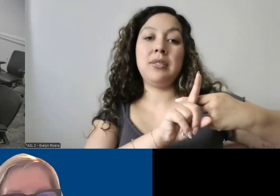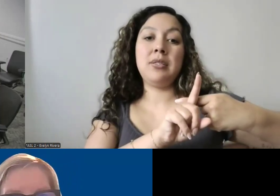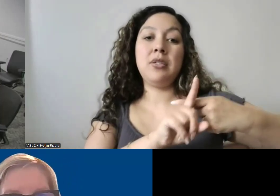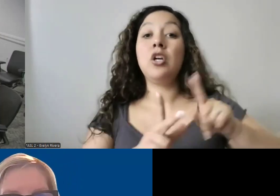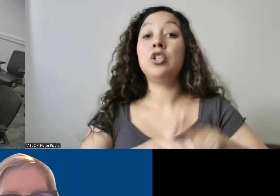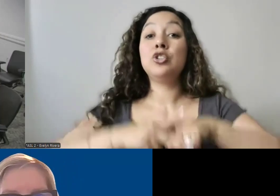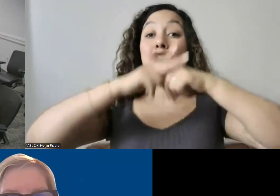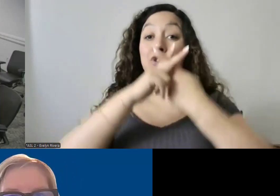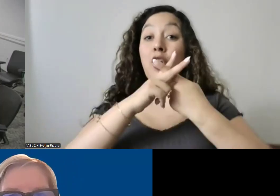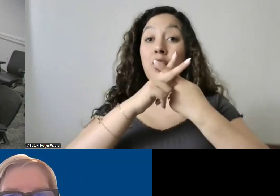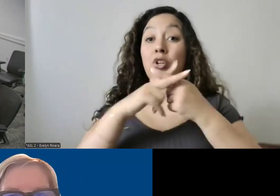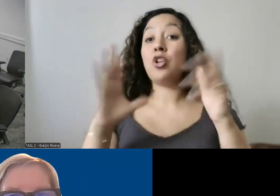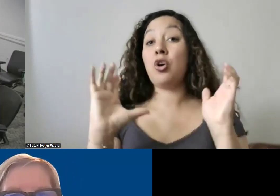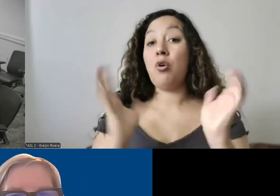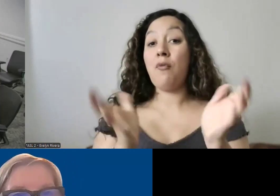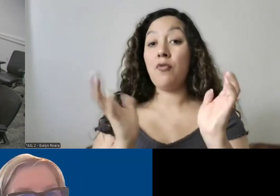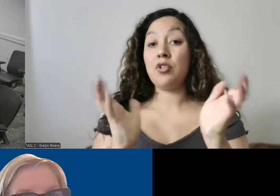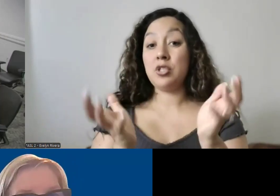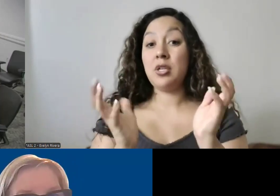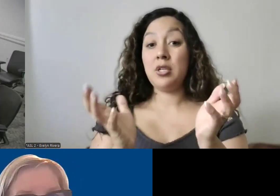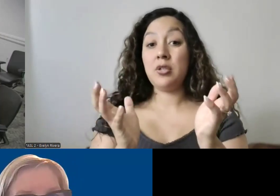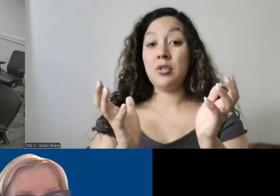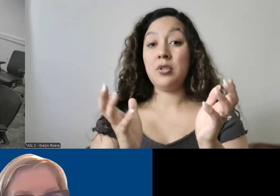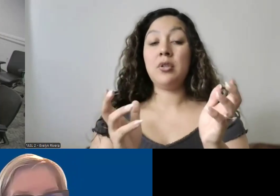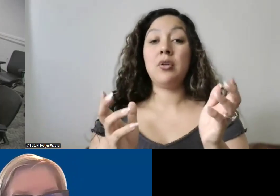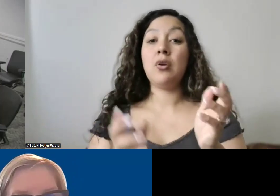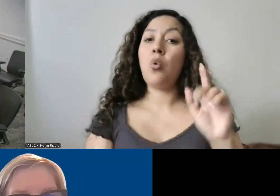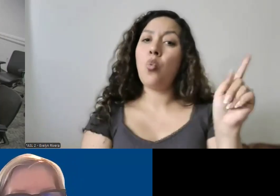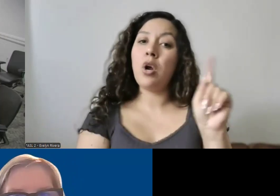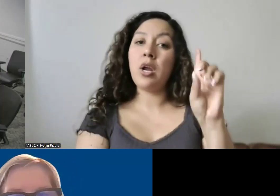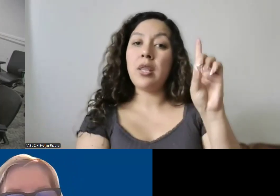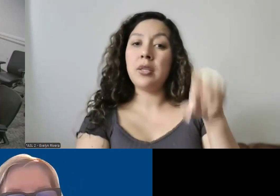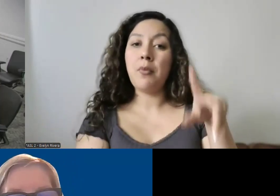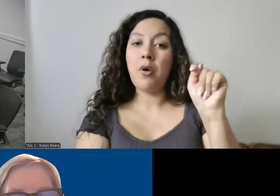the Conversation. At the California Department of Aging, we